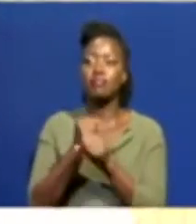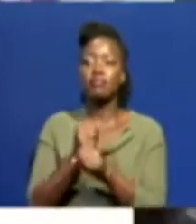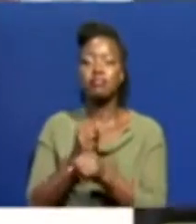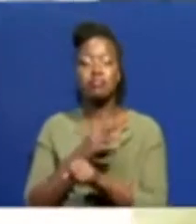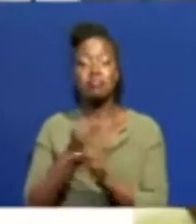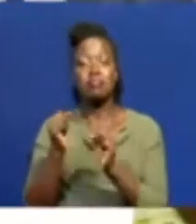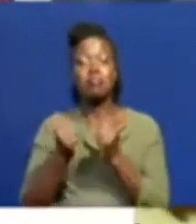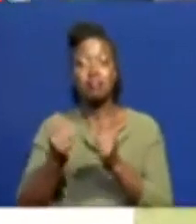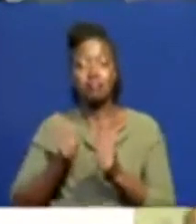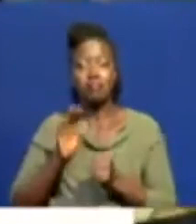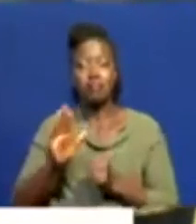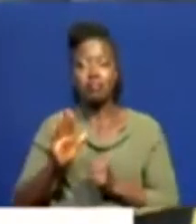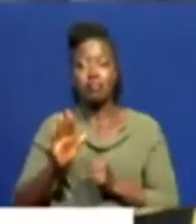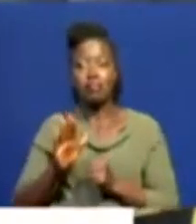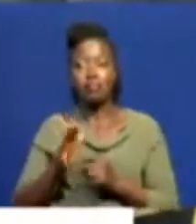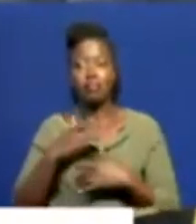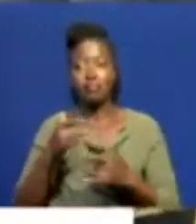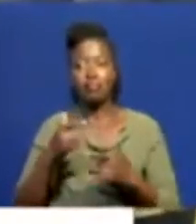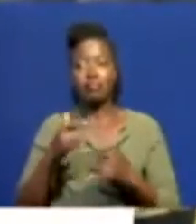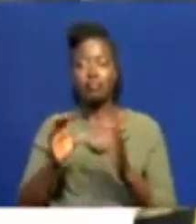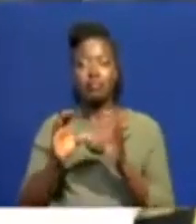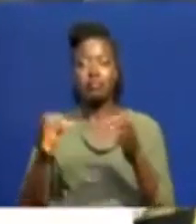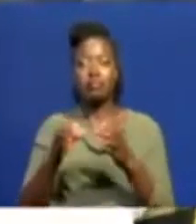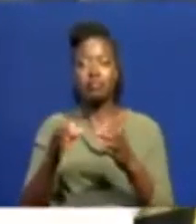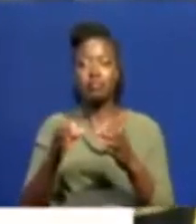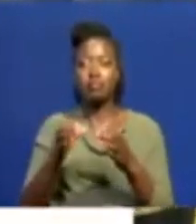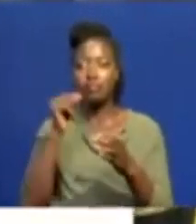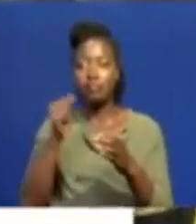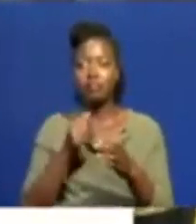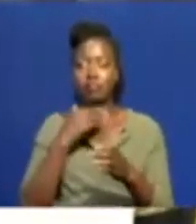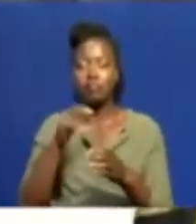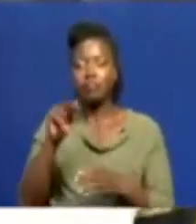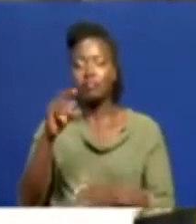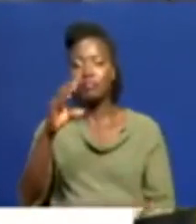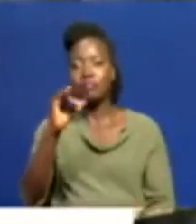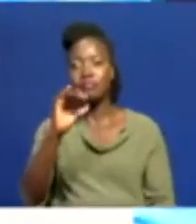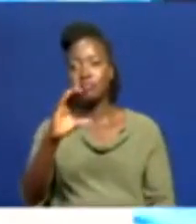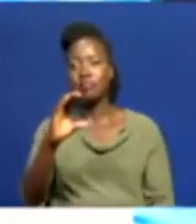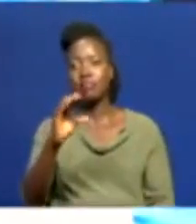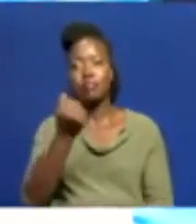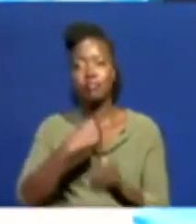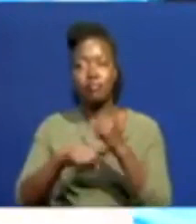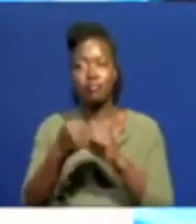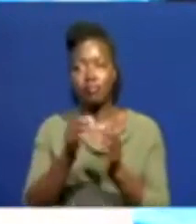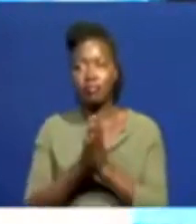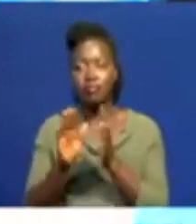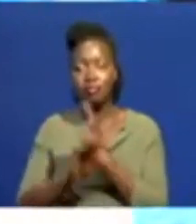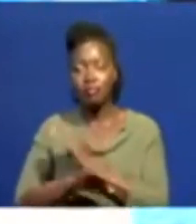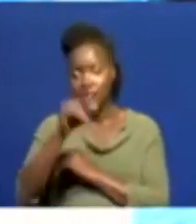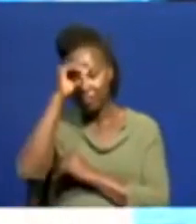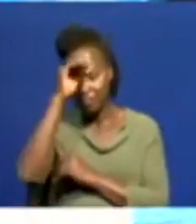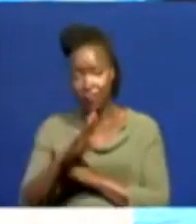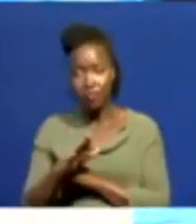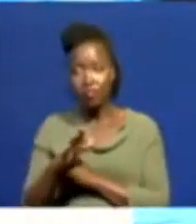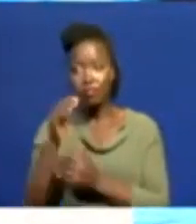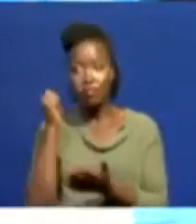safety, has attracted the interest of Sabaot community elders who are now calling on NCIC to take action. Huyo deputy governor